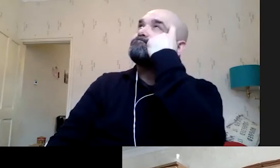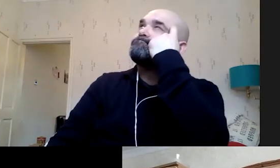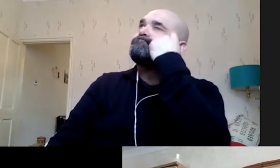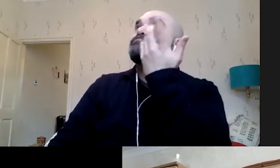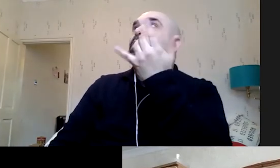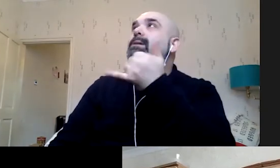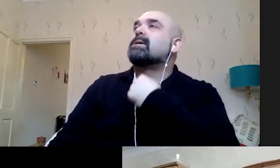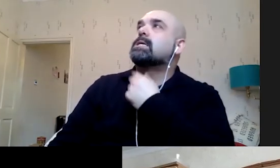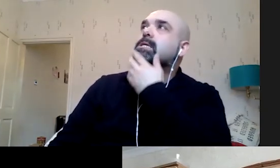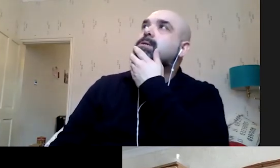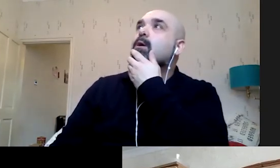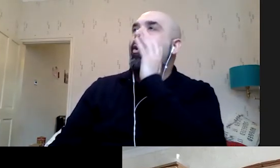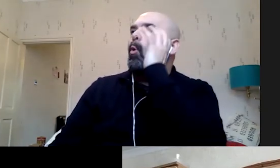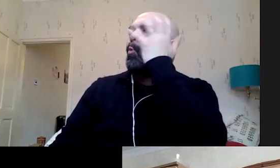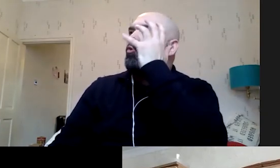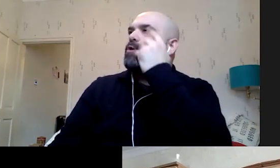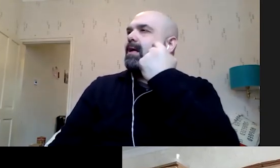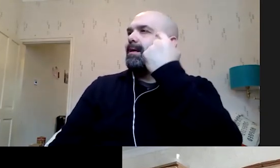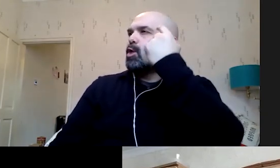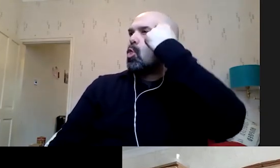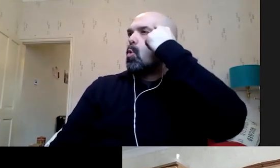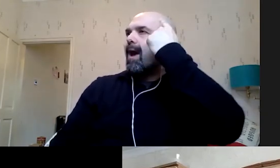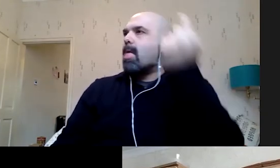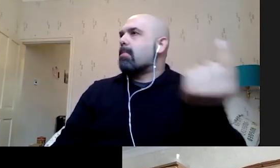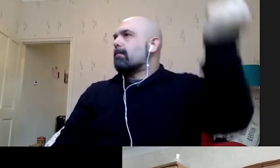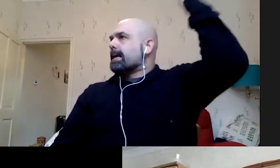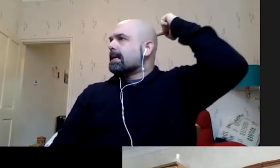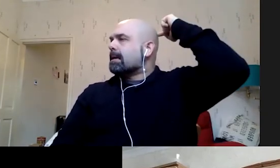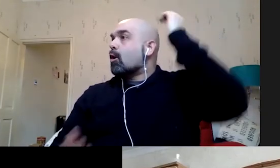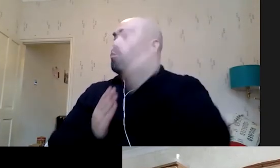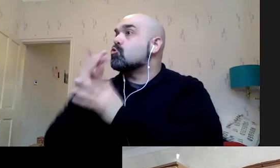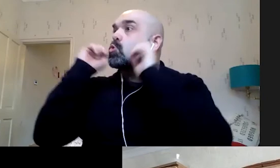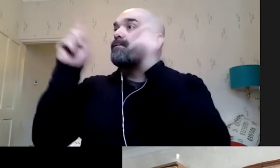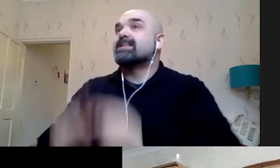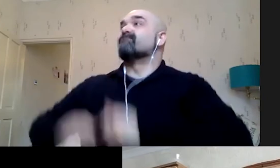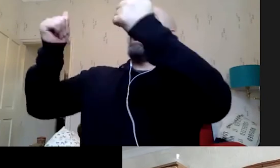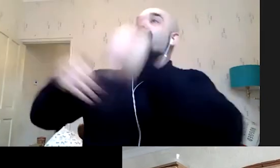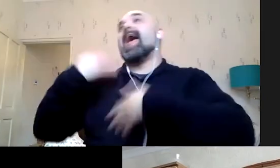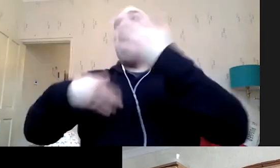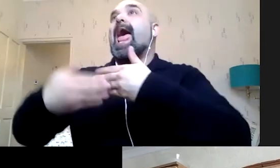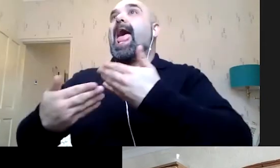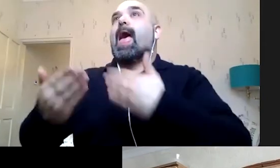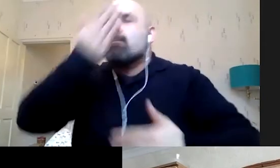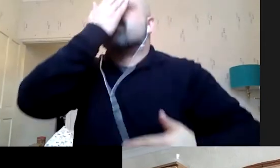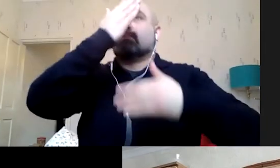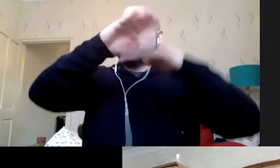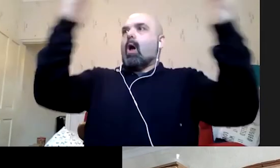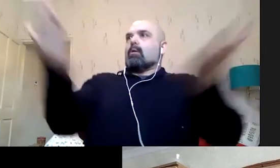it's just a worrying thought at the back of my head, really, but going through university will be fine, and then getting out into the great world, will I